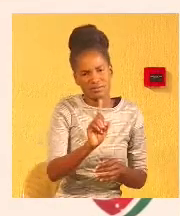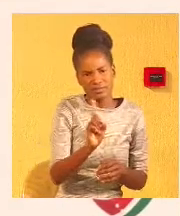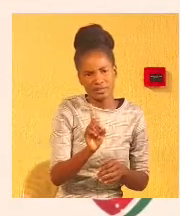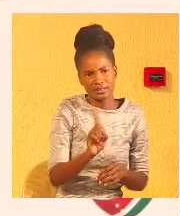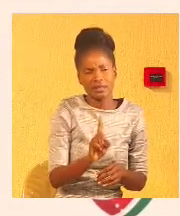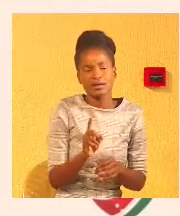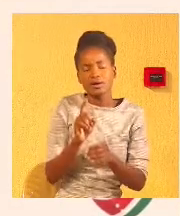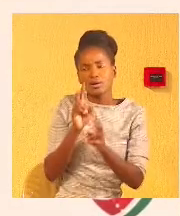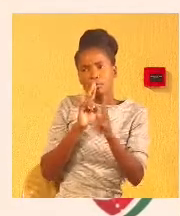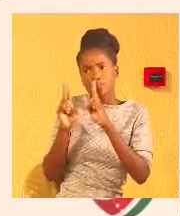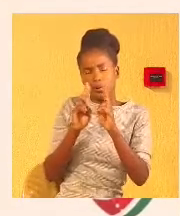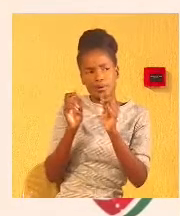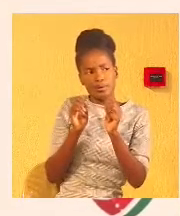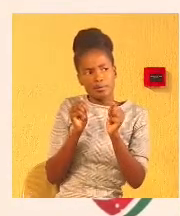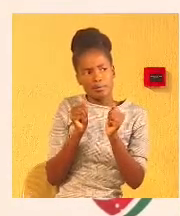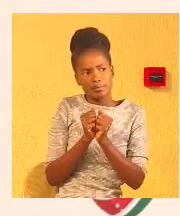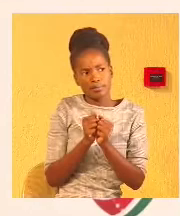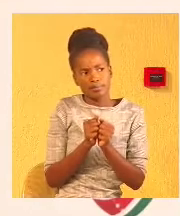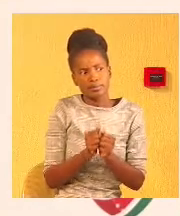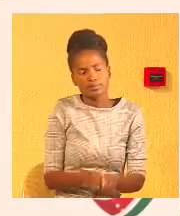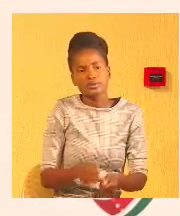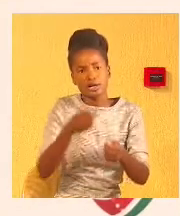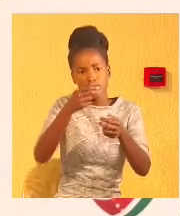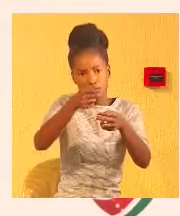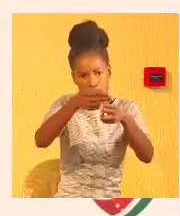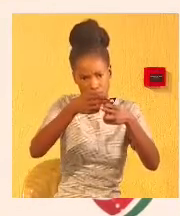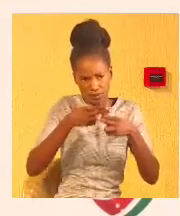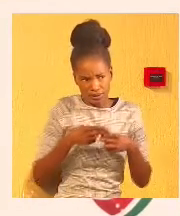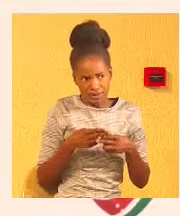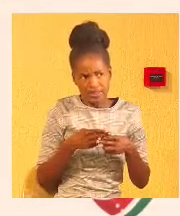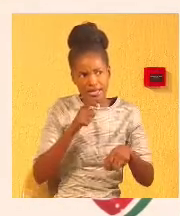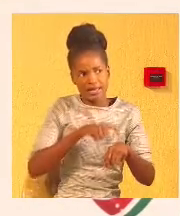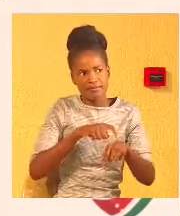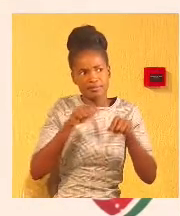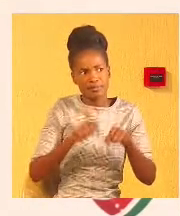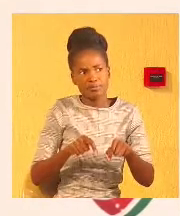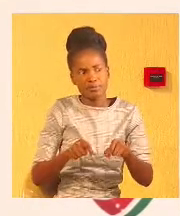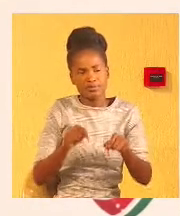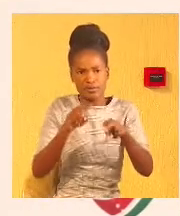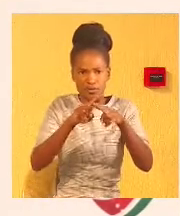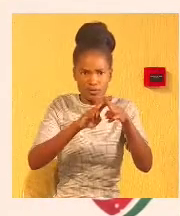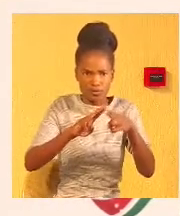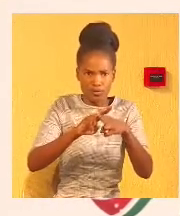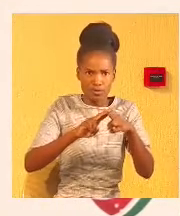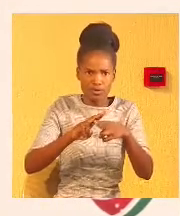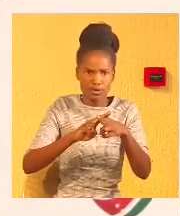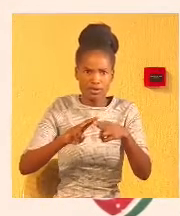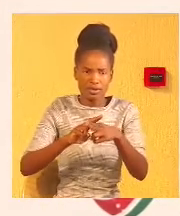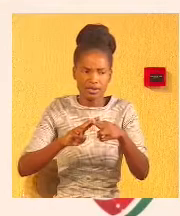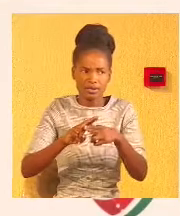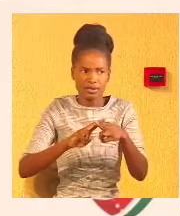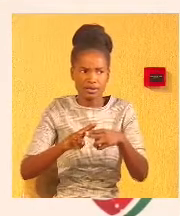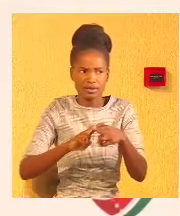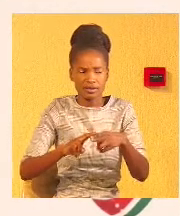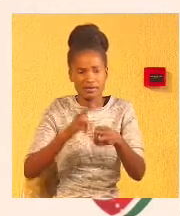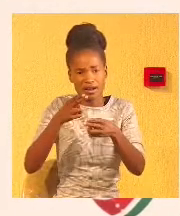asked that the credit guarantee scheme, it is now time to activate it. It is now time to